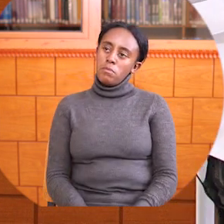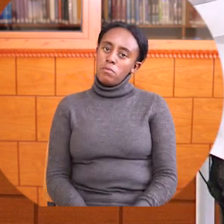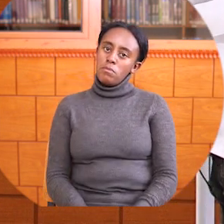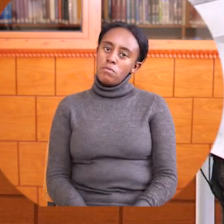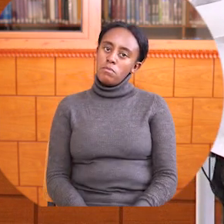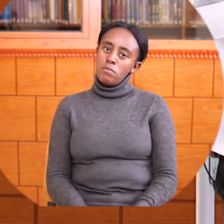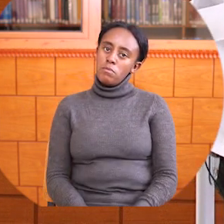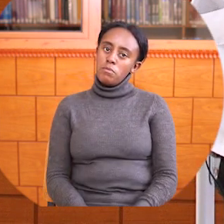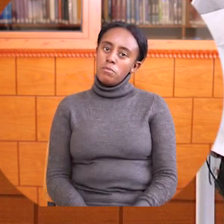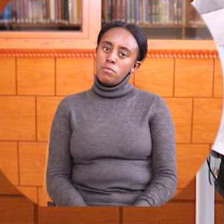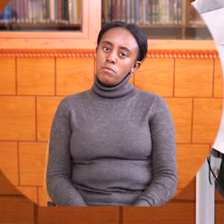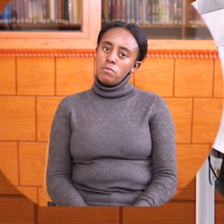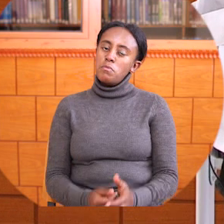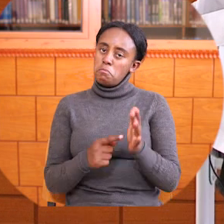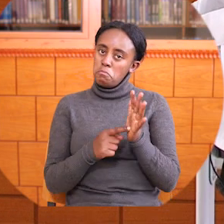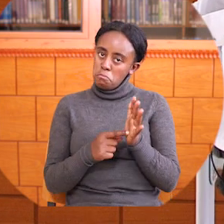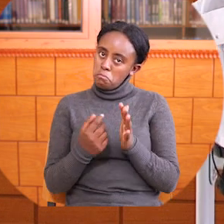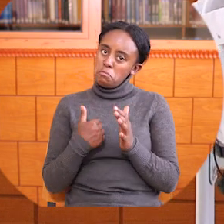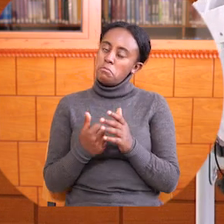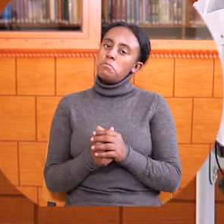This one is leaf.